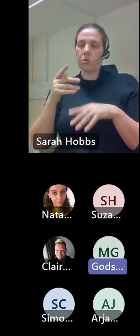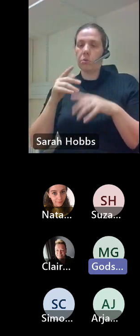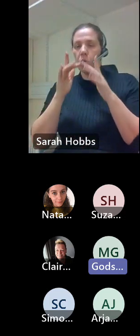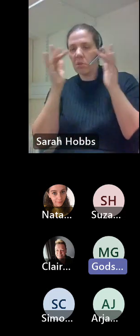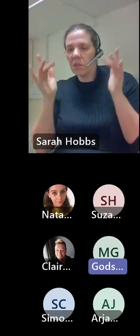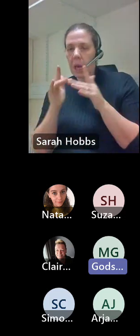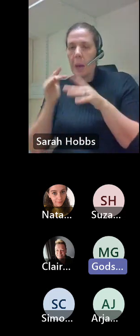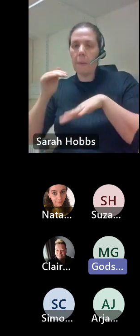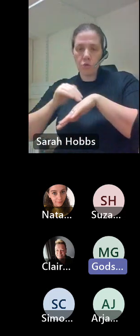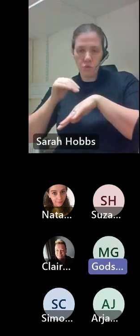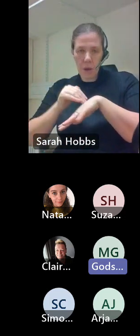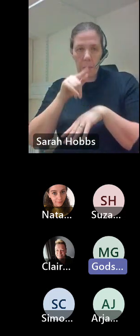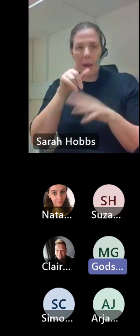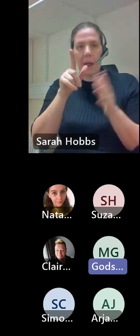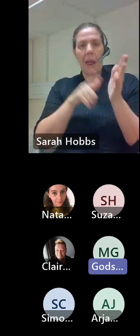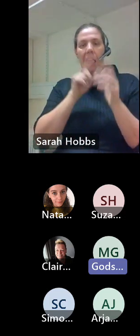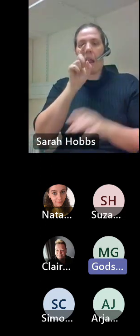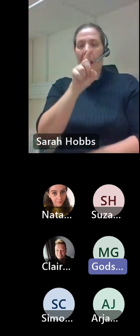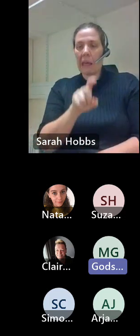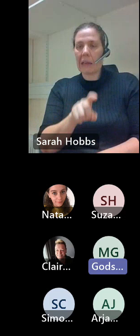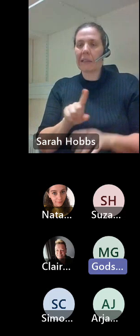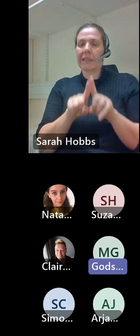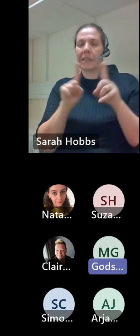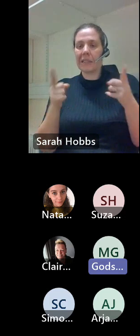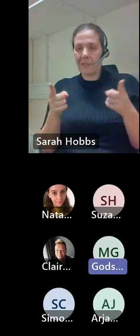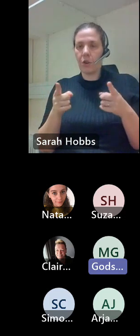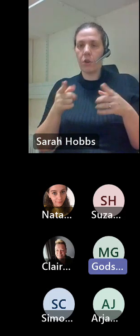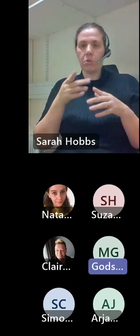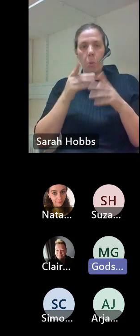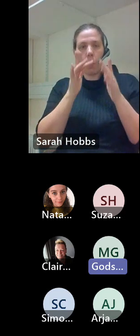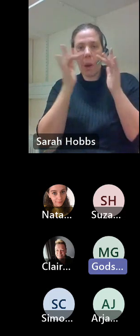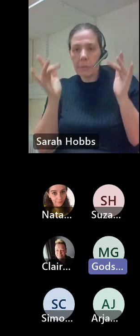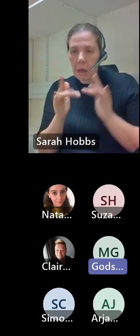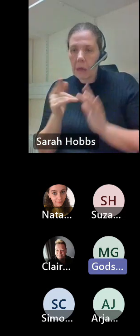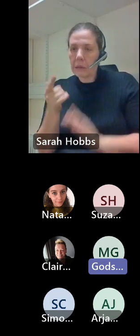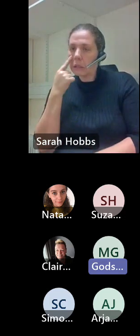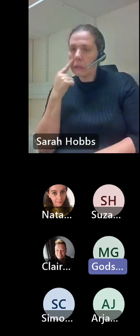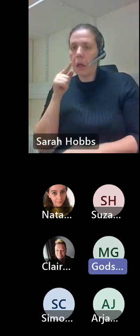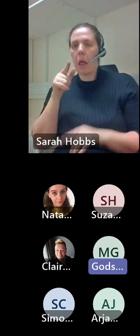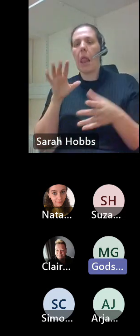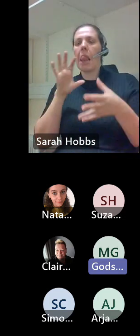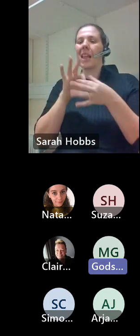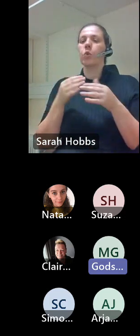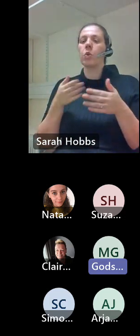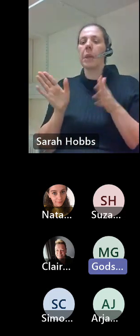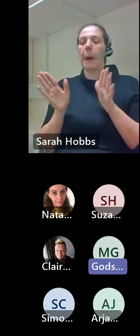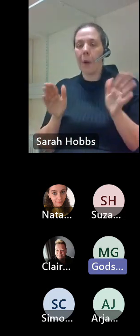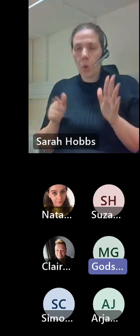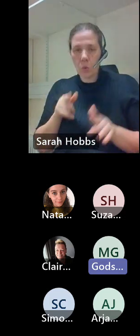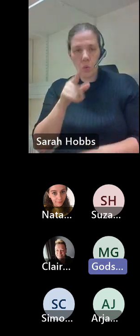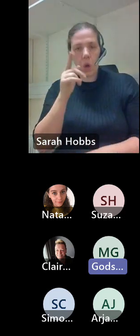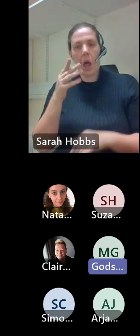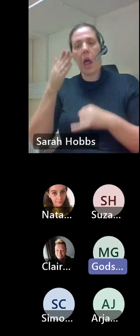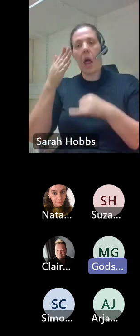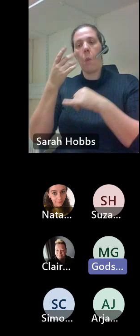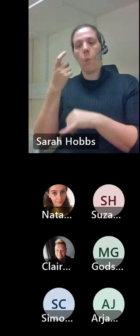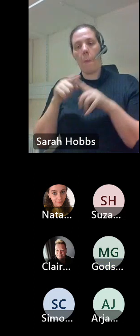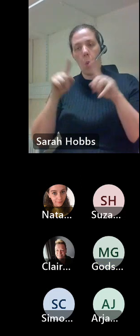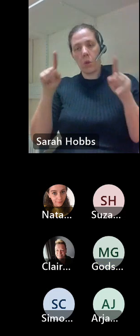links take you to different places. This is part of signposting, and you can take it forward from there. And last slide, please. Thank